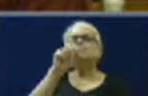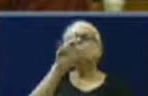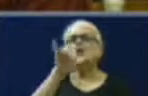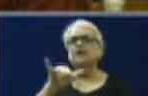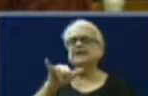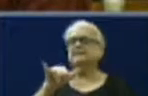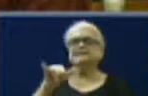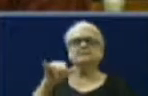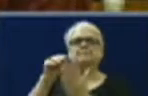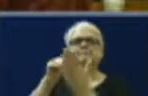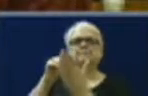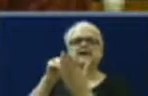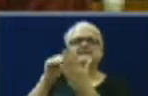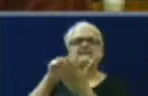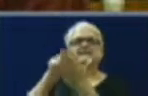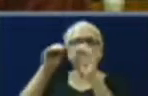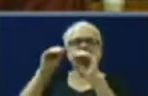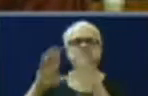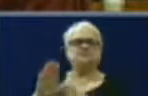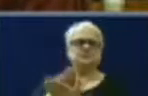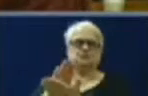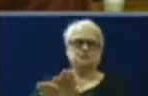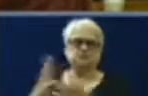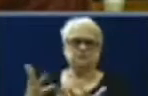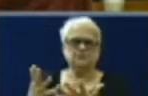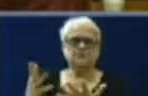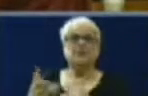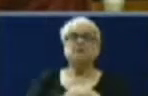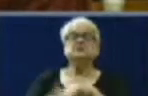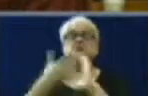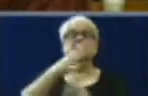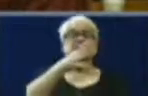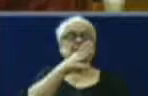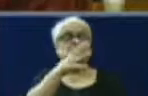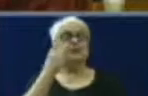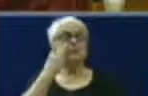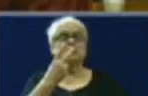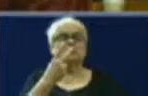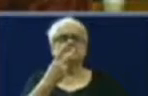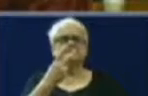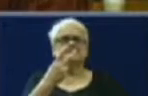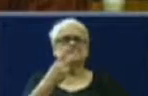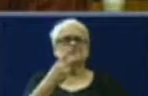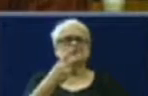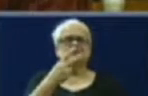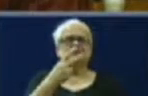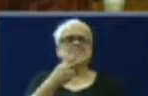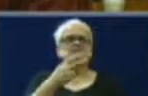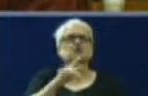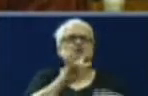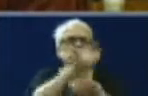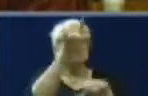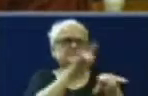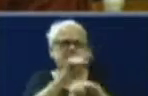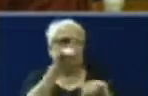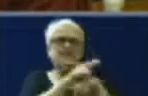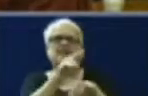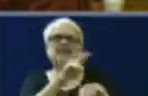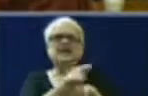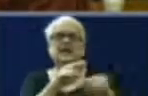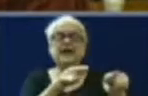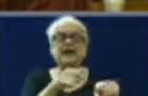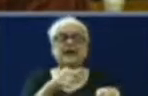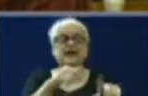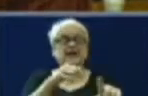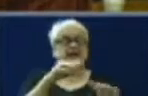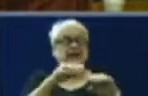well as abusive, emotionally demeaning behavior. I was present as a mother was subjected to personal denigration and profanity without cause in a parent-teacher